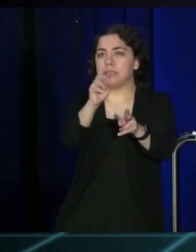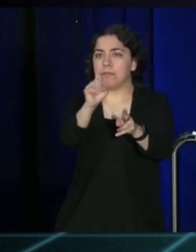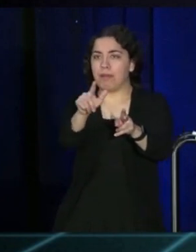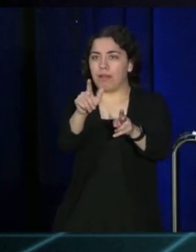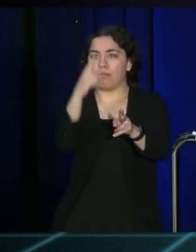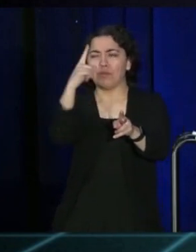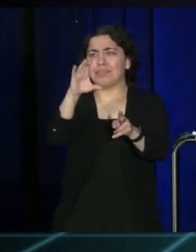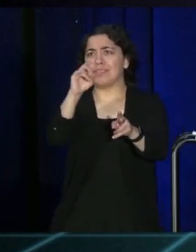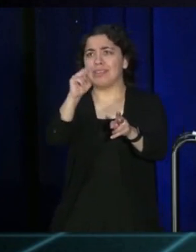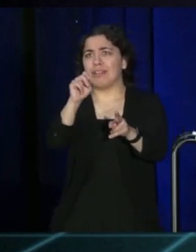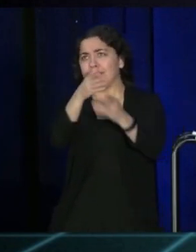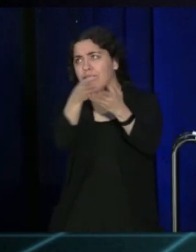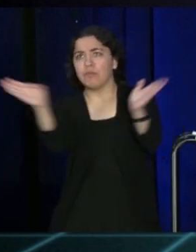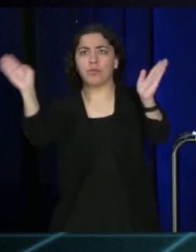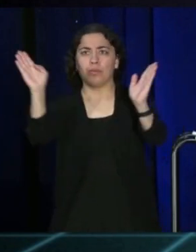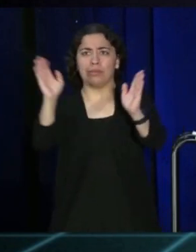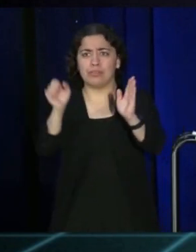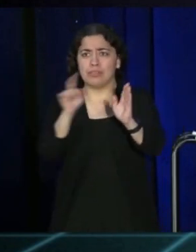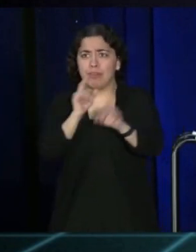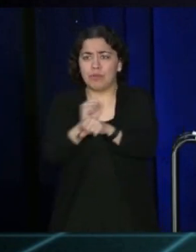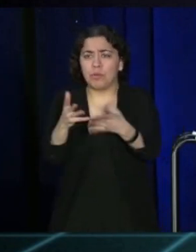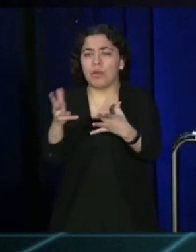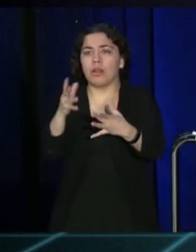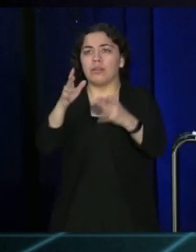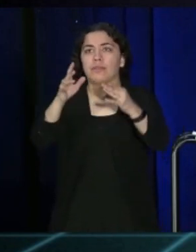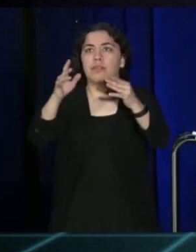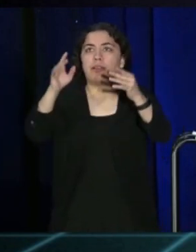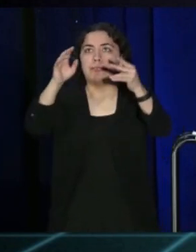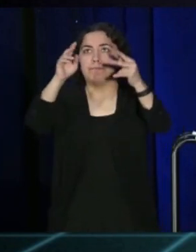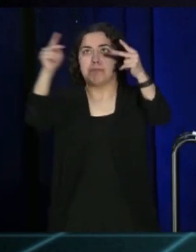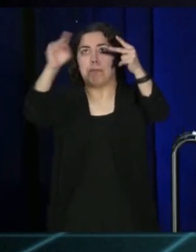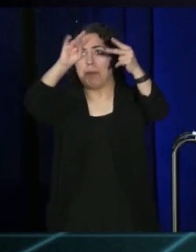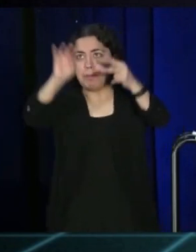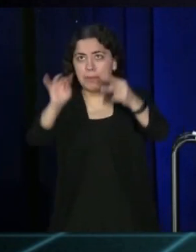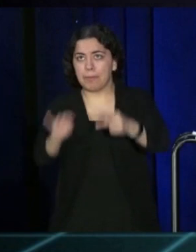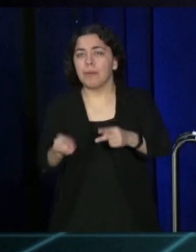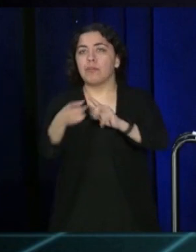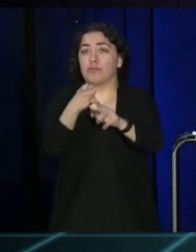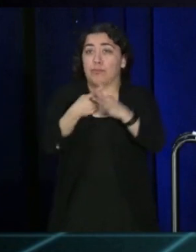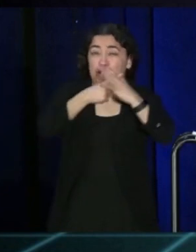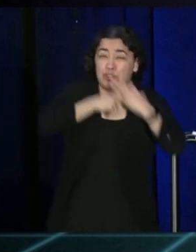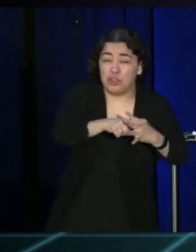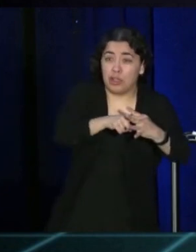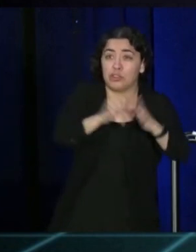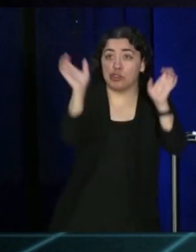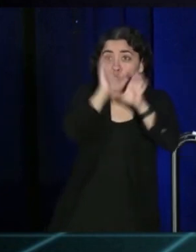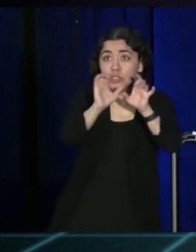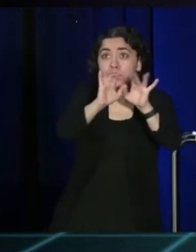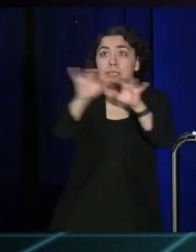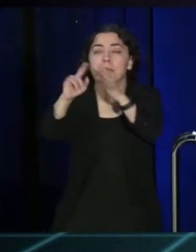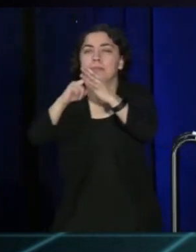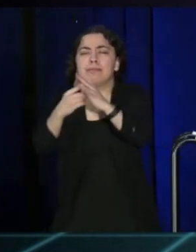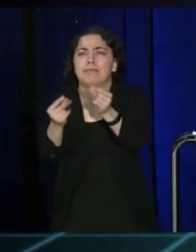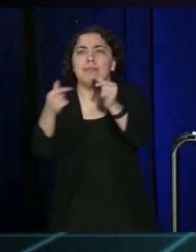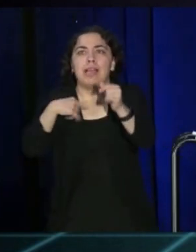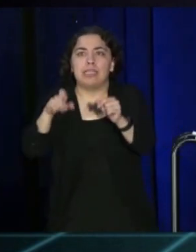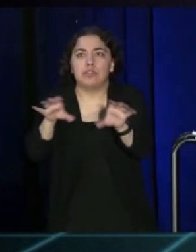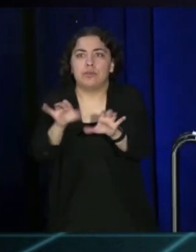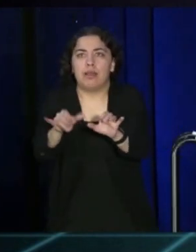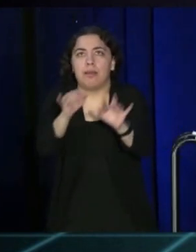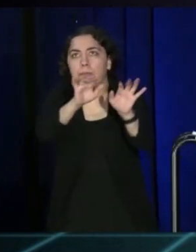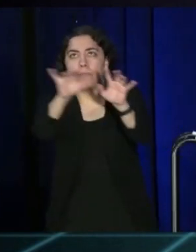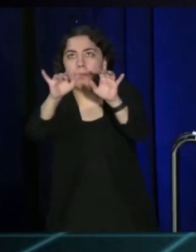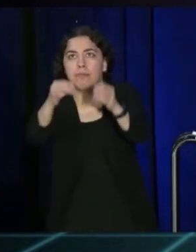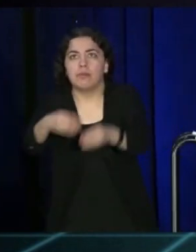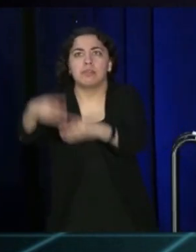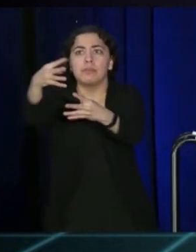Just literally render the search input from the very start, and I could instantly do what I want to do. I don't need JavaScript. This will submit.